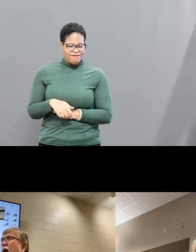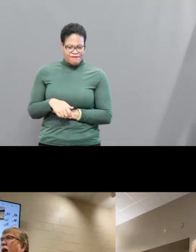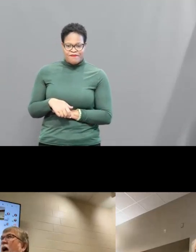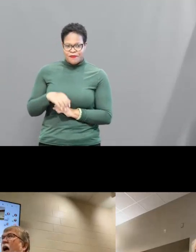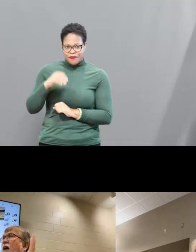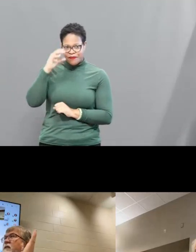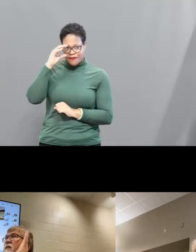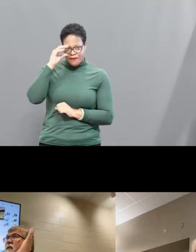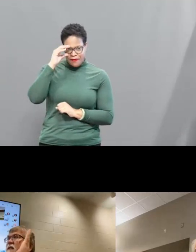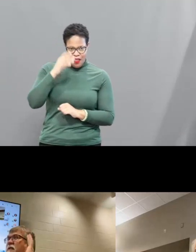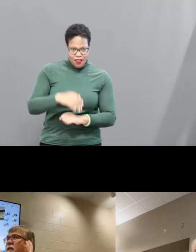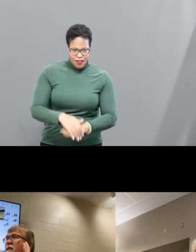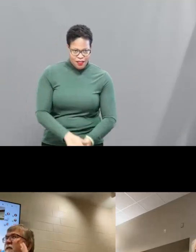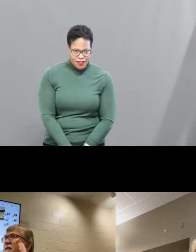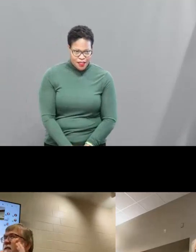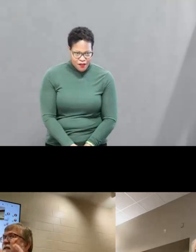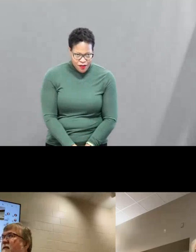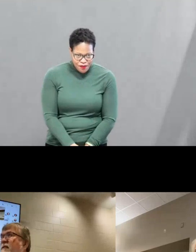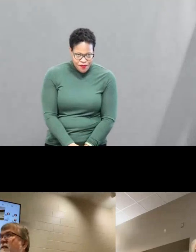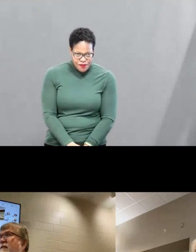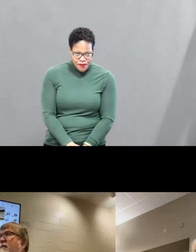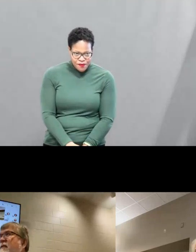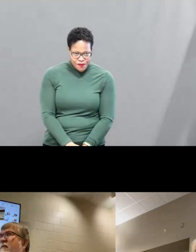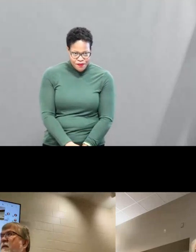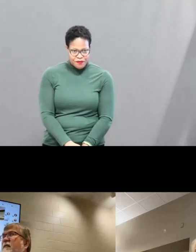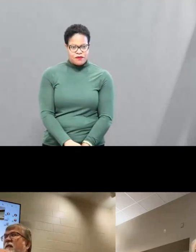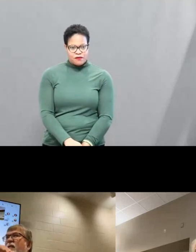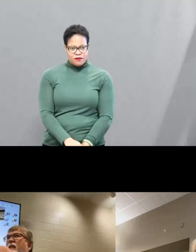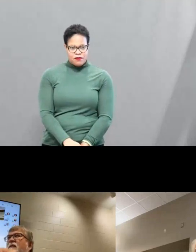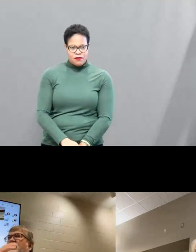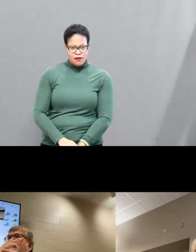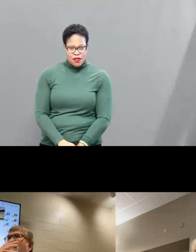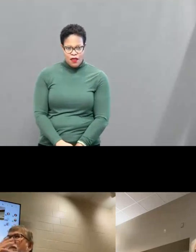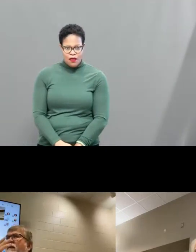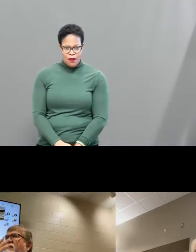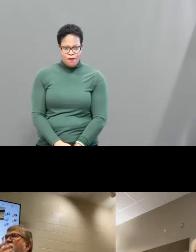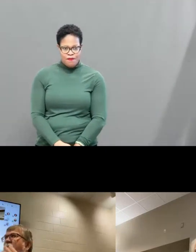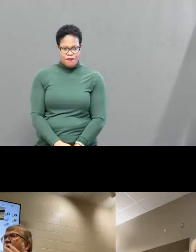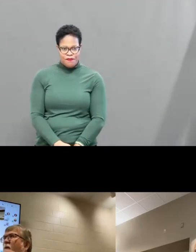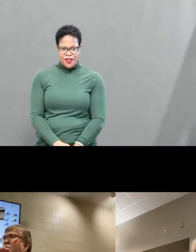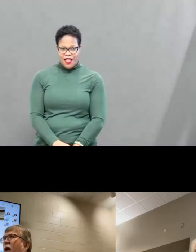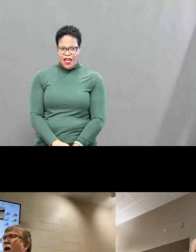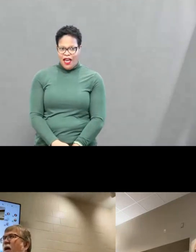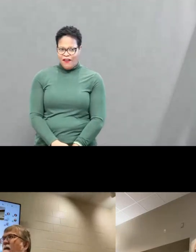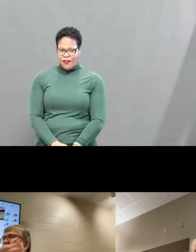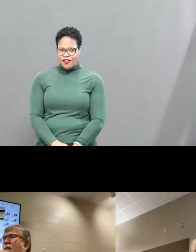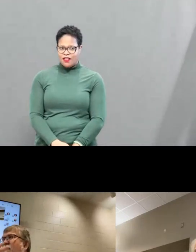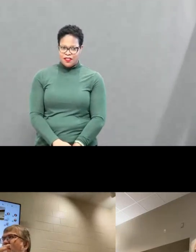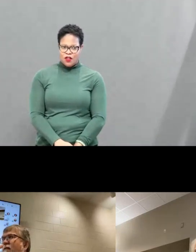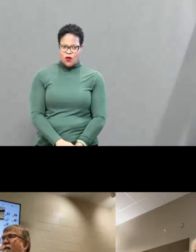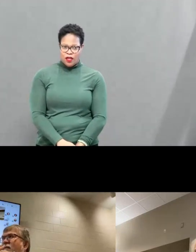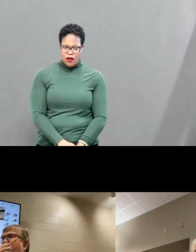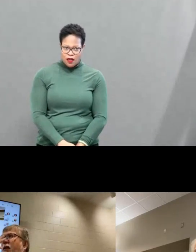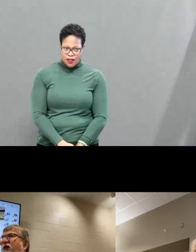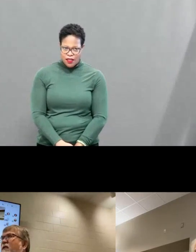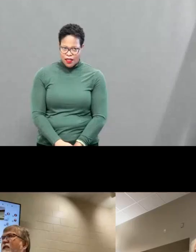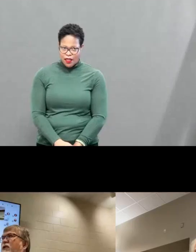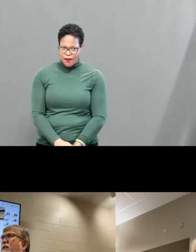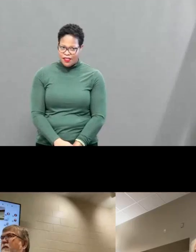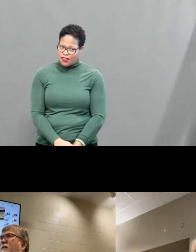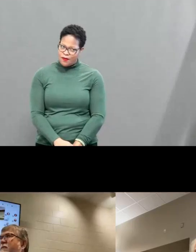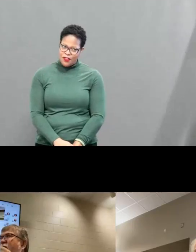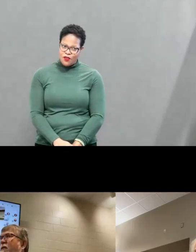And for the budget, not a whole This is lot. Karen. Oh, I'm sorry. I feel that something's going